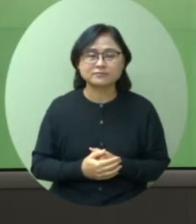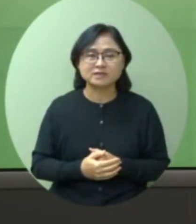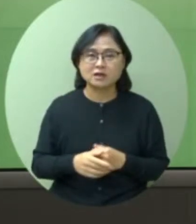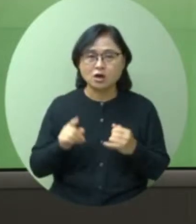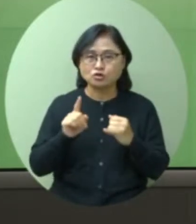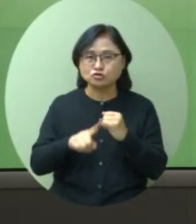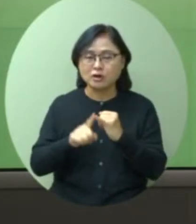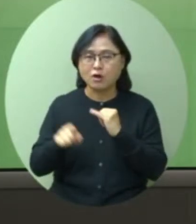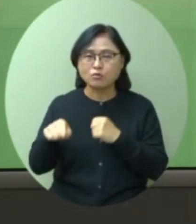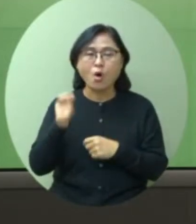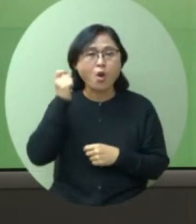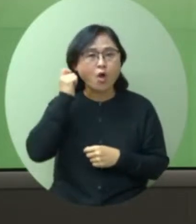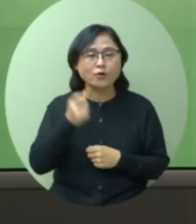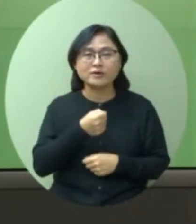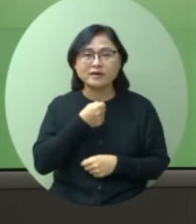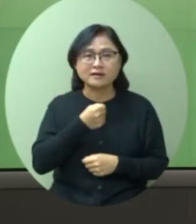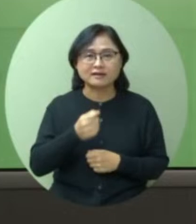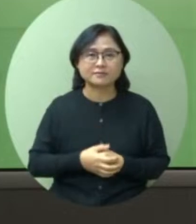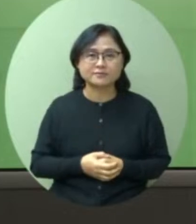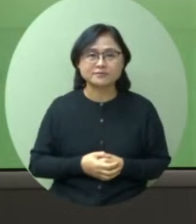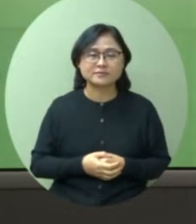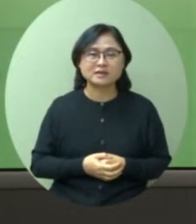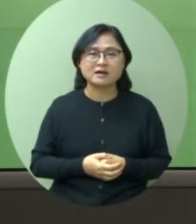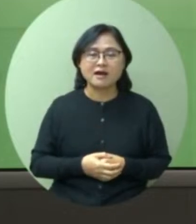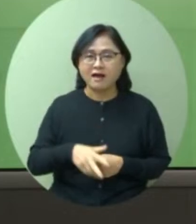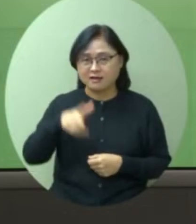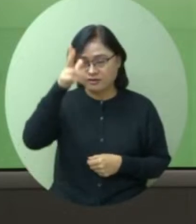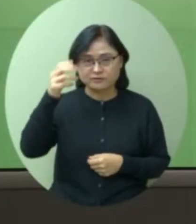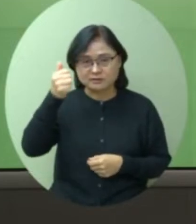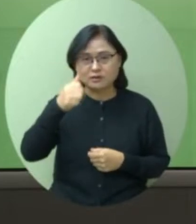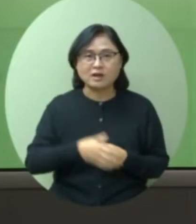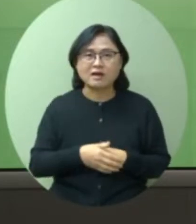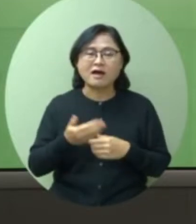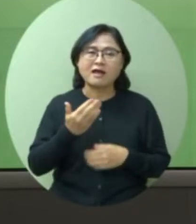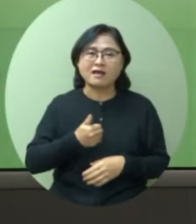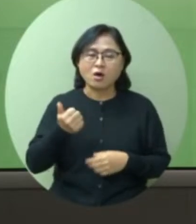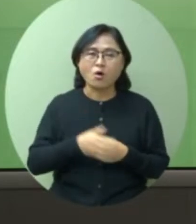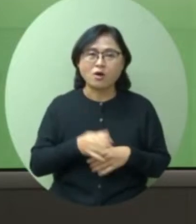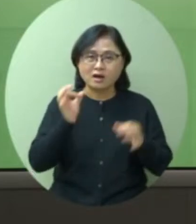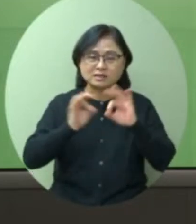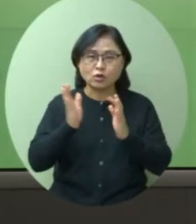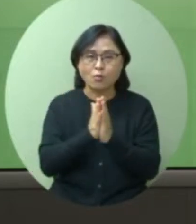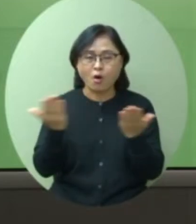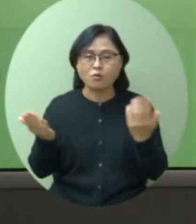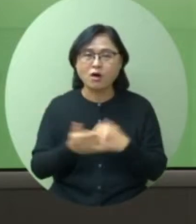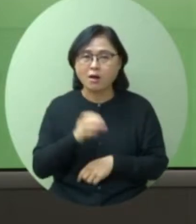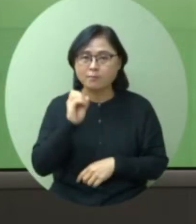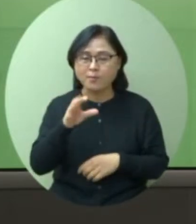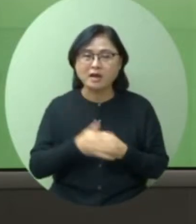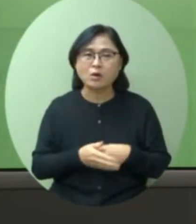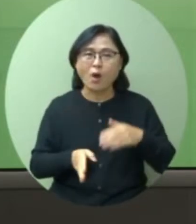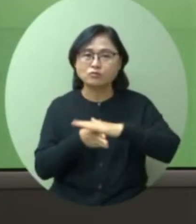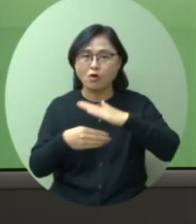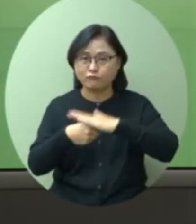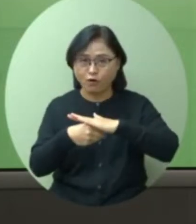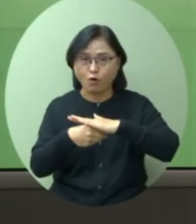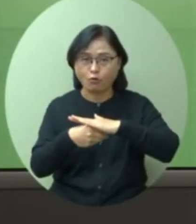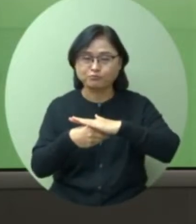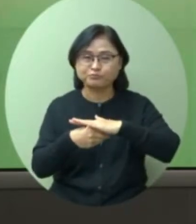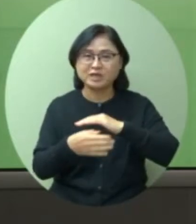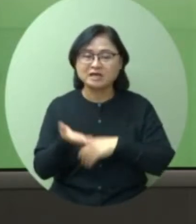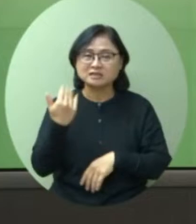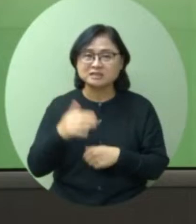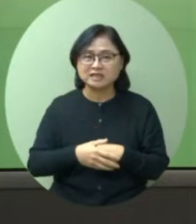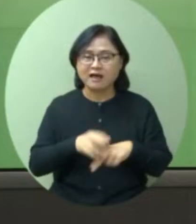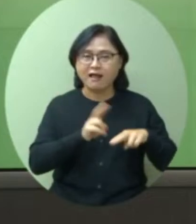more than 2 questions. The lady in the middle, please. I'm from Singtao. First, I'd like to ask about